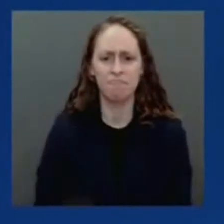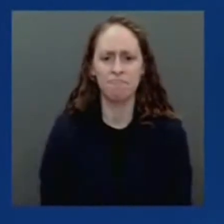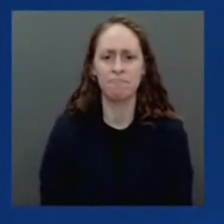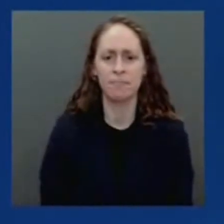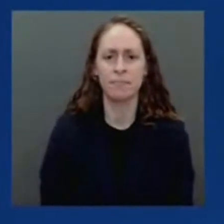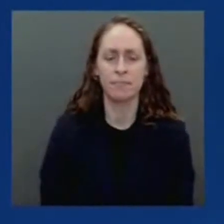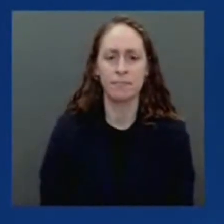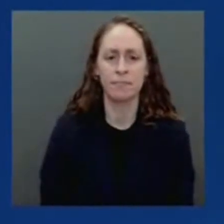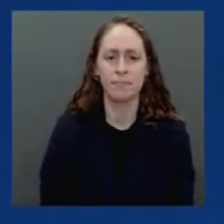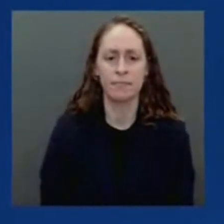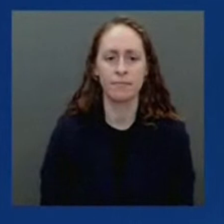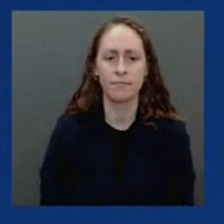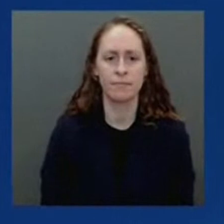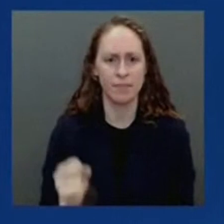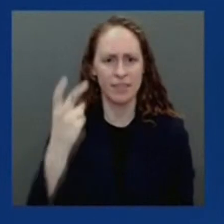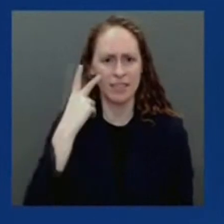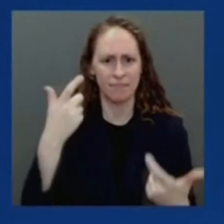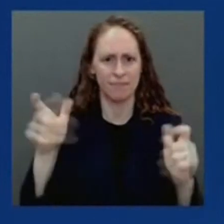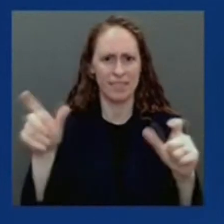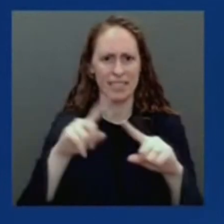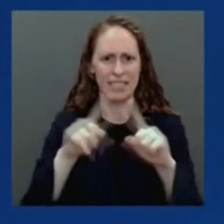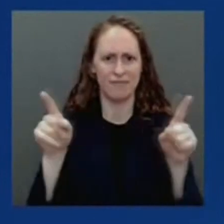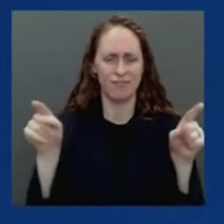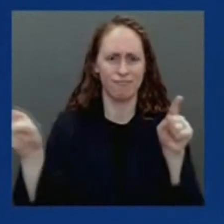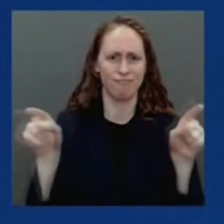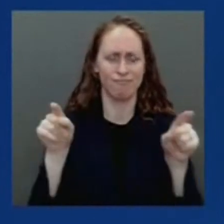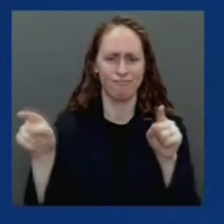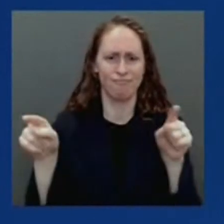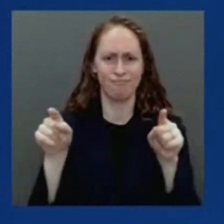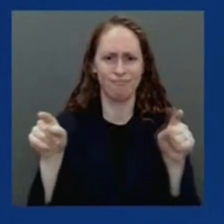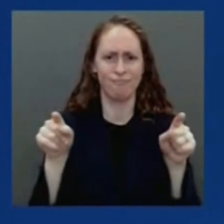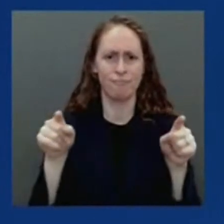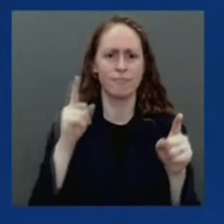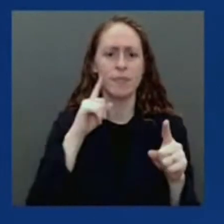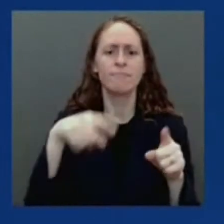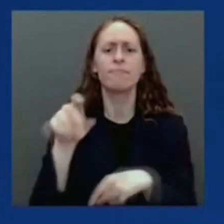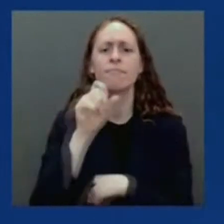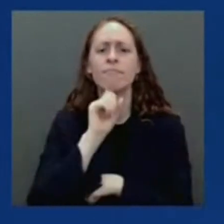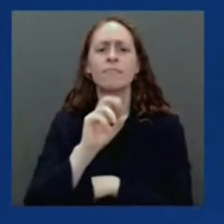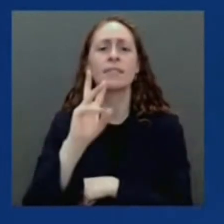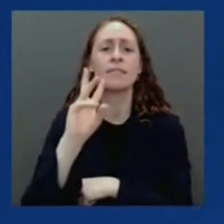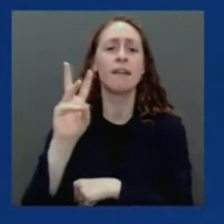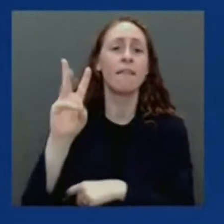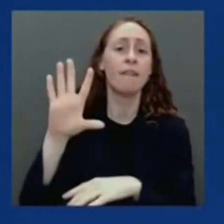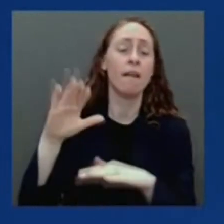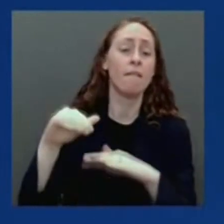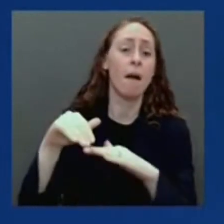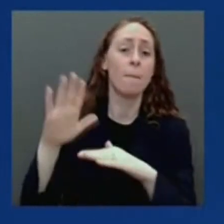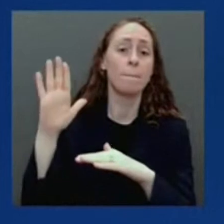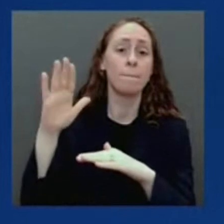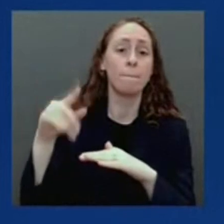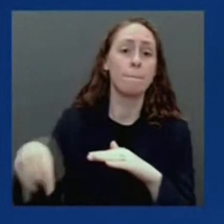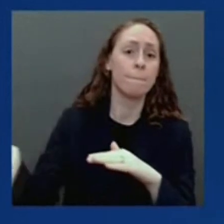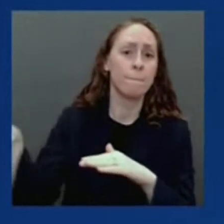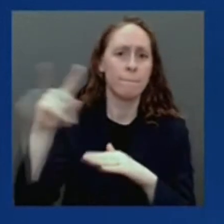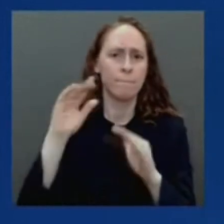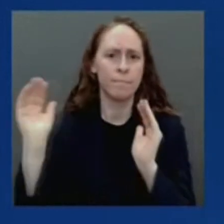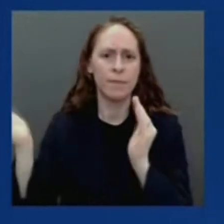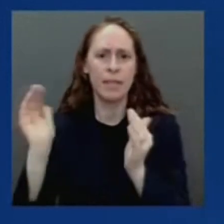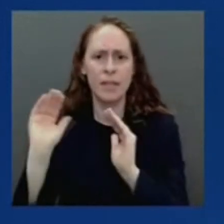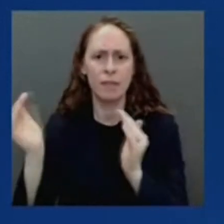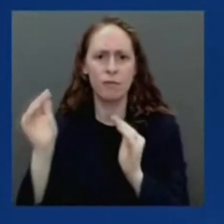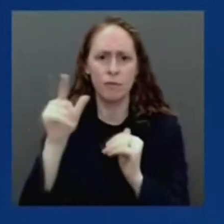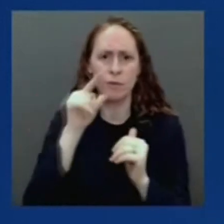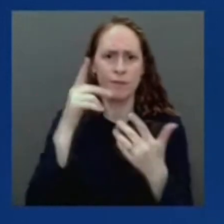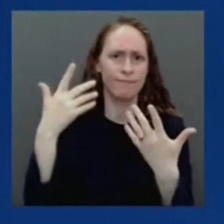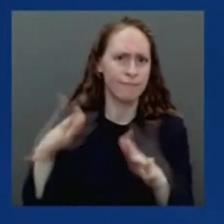of people aged 65 and older who are unvaccinated and boosted in the general population in blue, and those